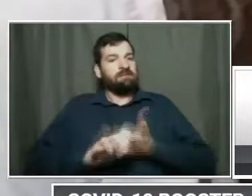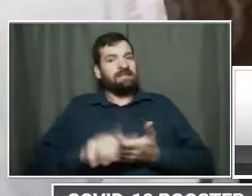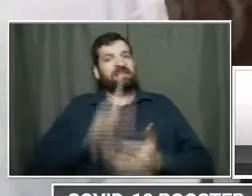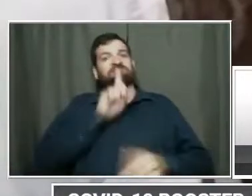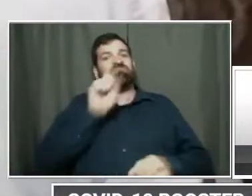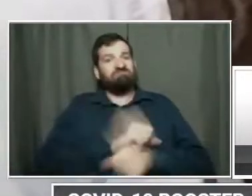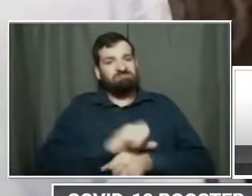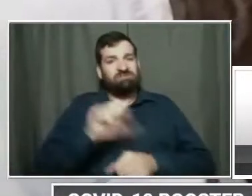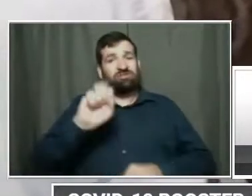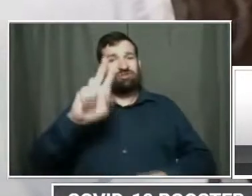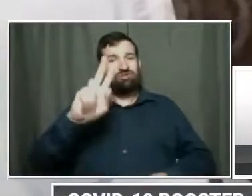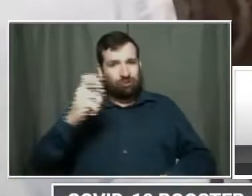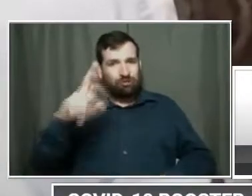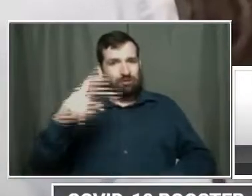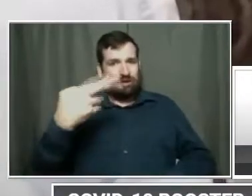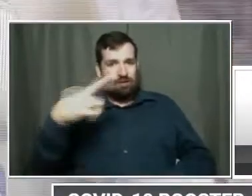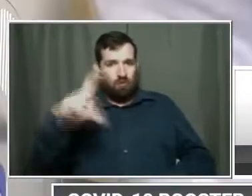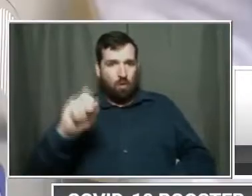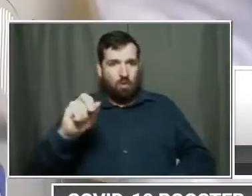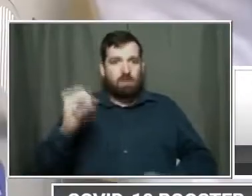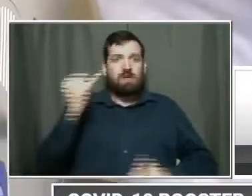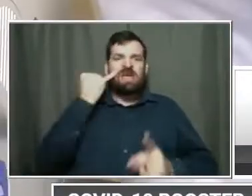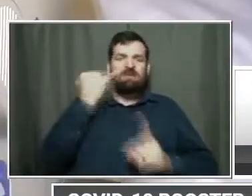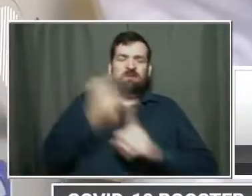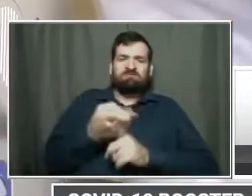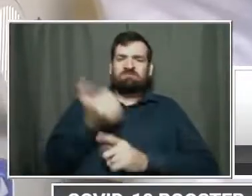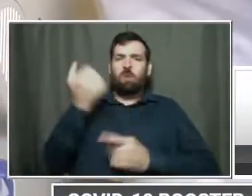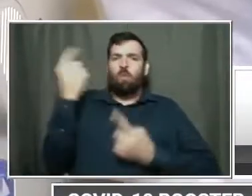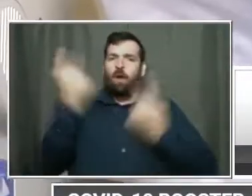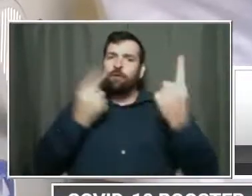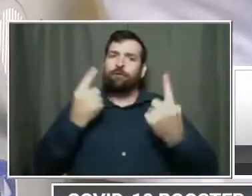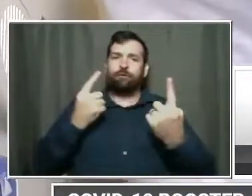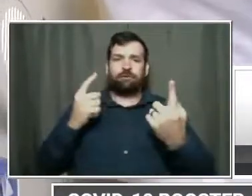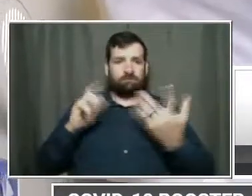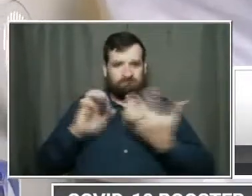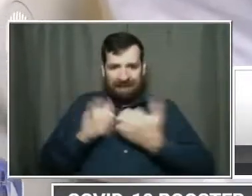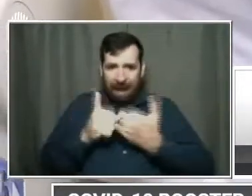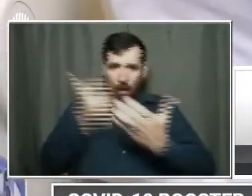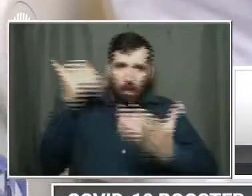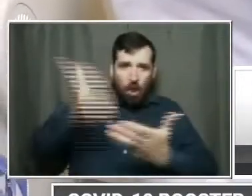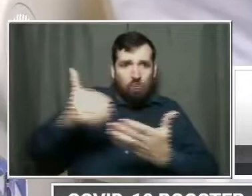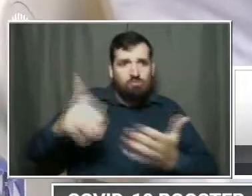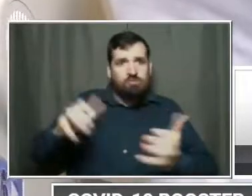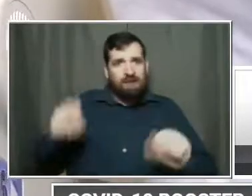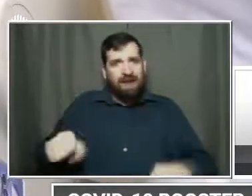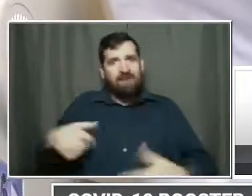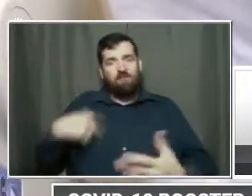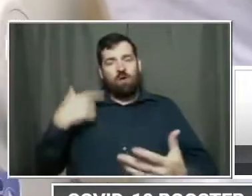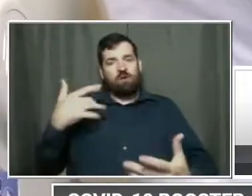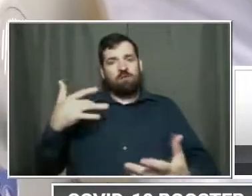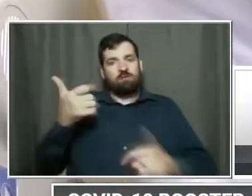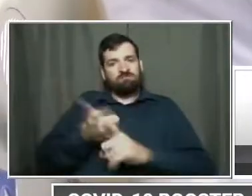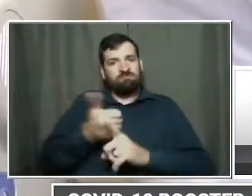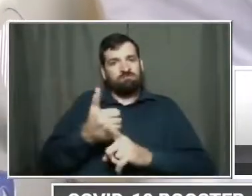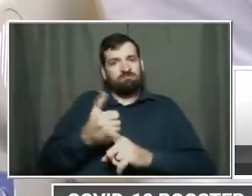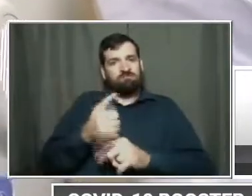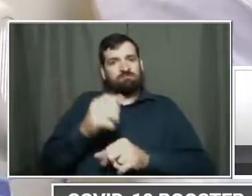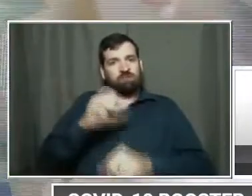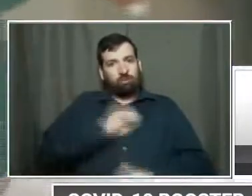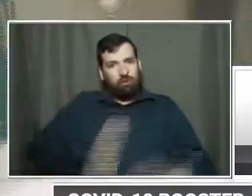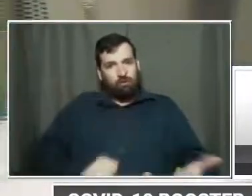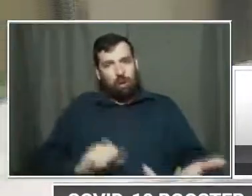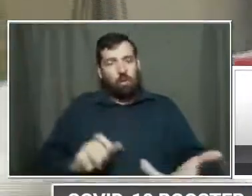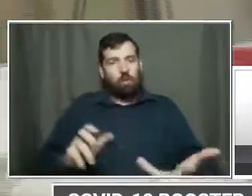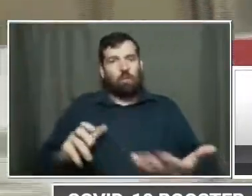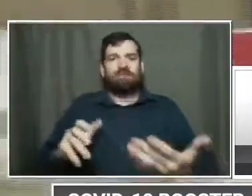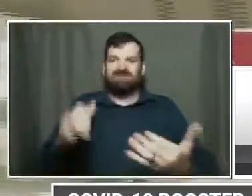If you've ever wondered how close you could get to being a superhero, this is it. That's the closest you can get, is